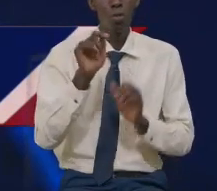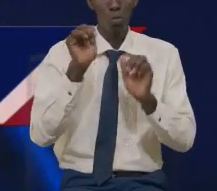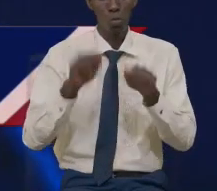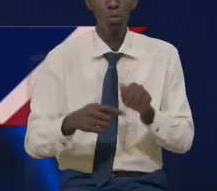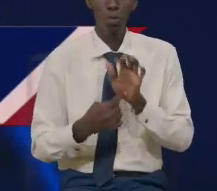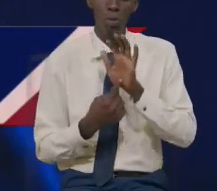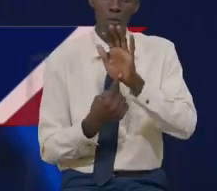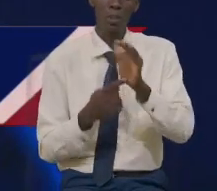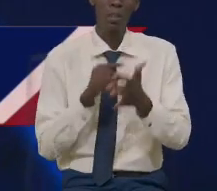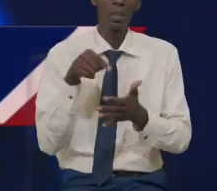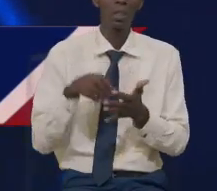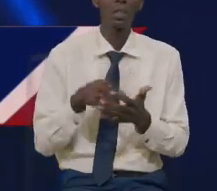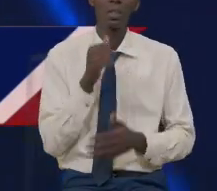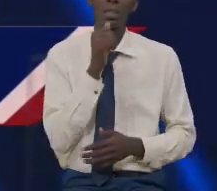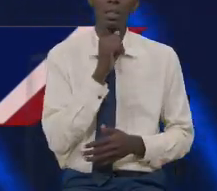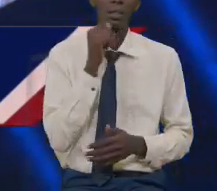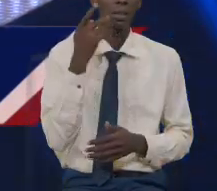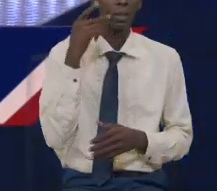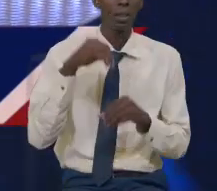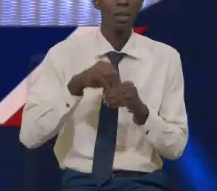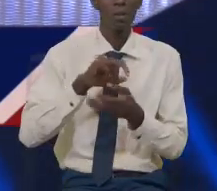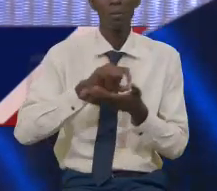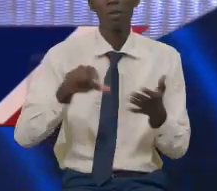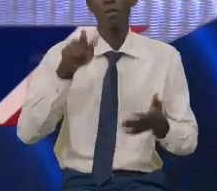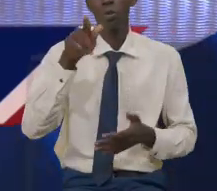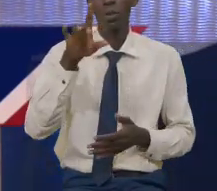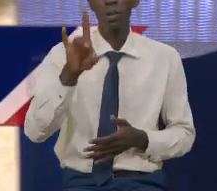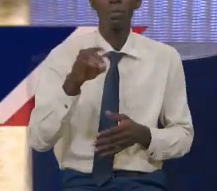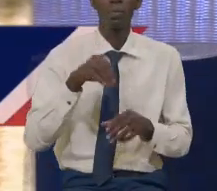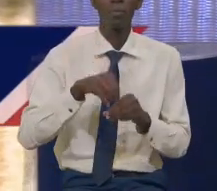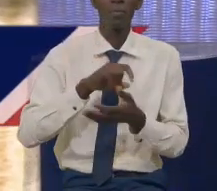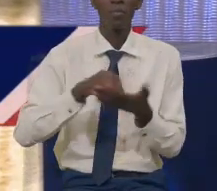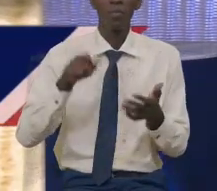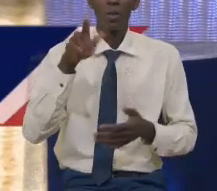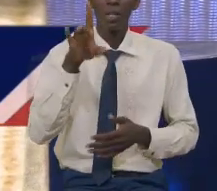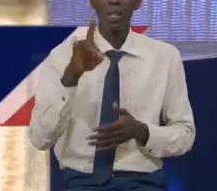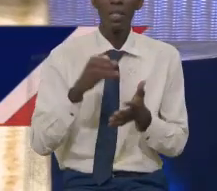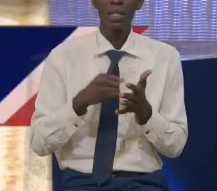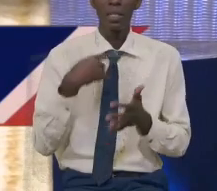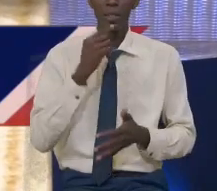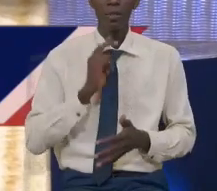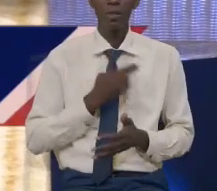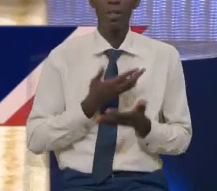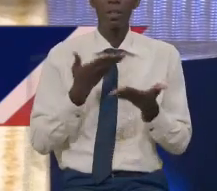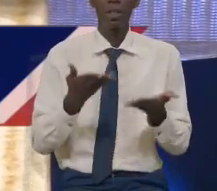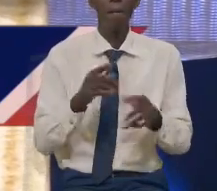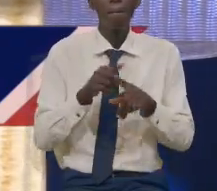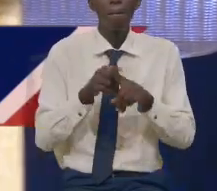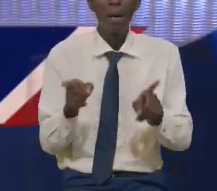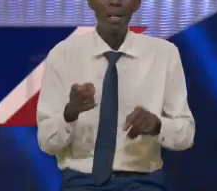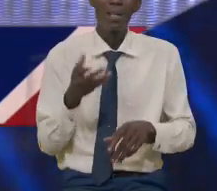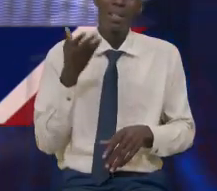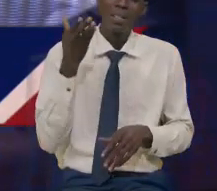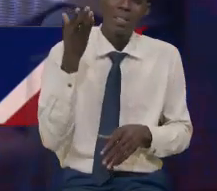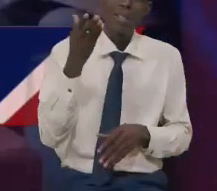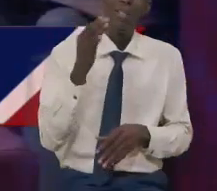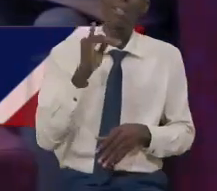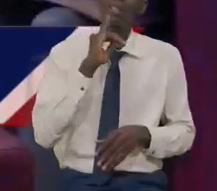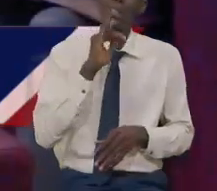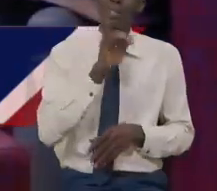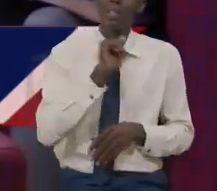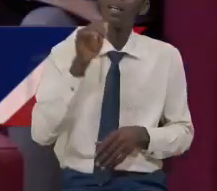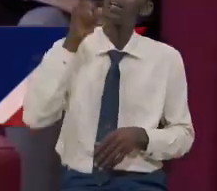this secret. Look at verse 28. In verse 28, it tells us, but there is a God in